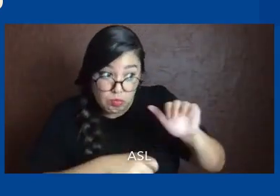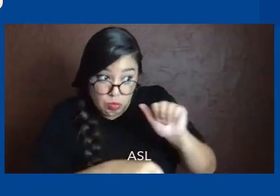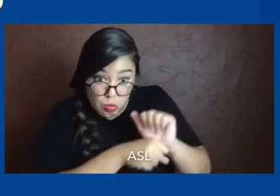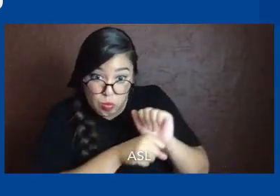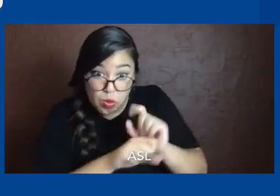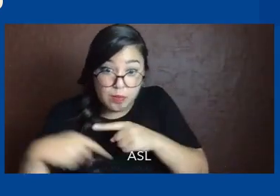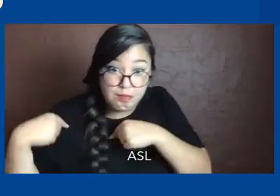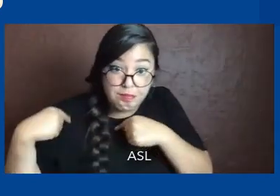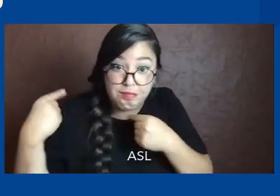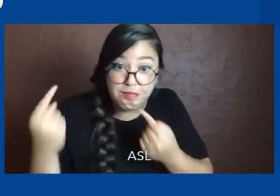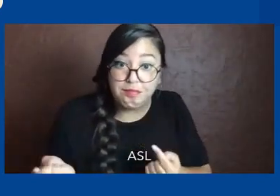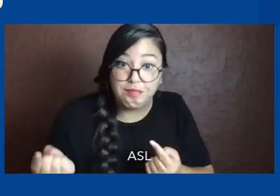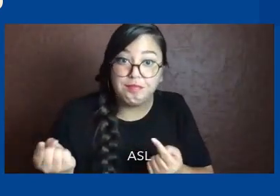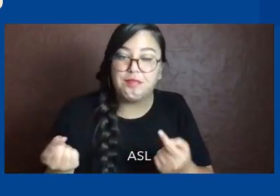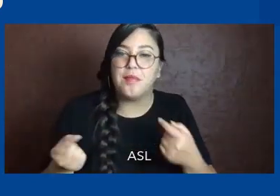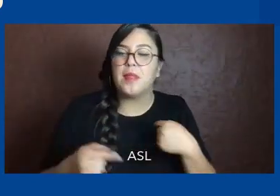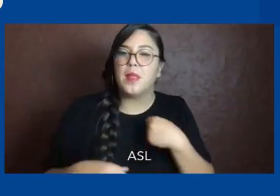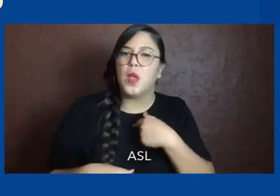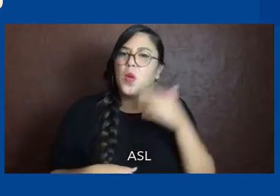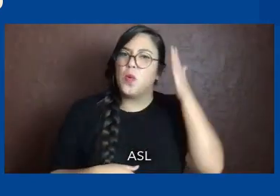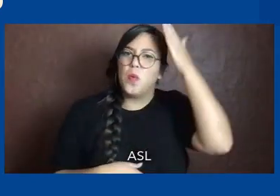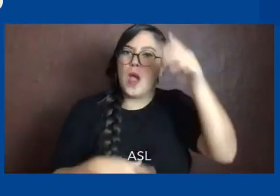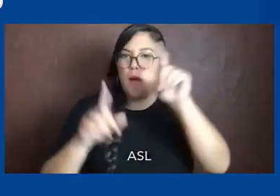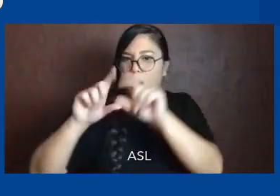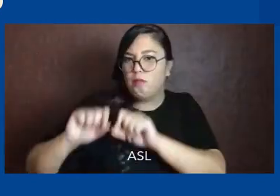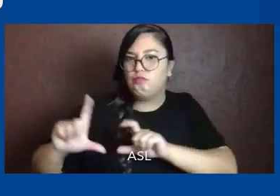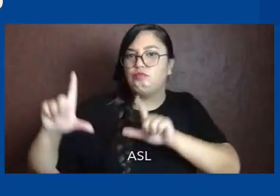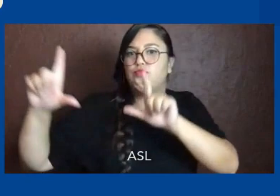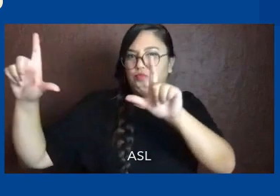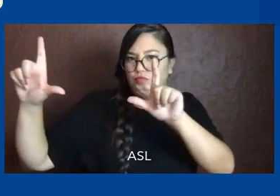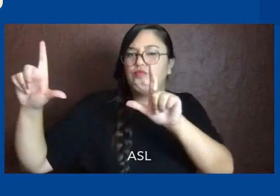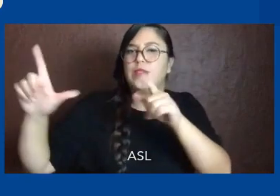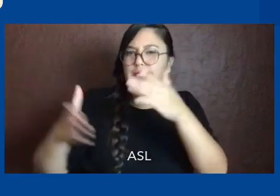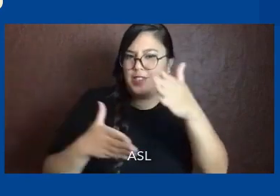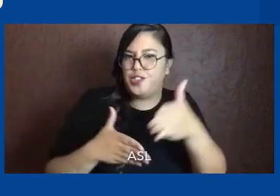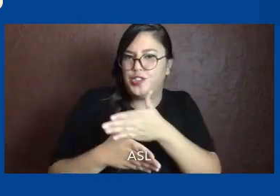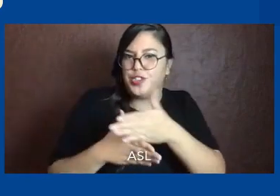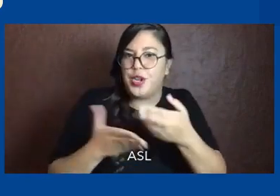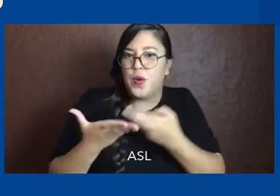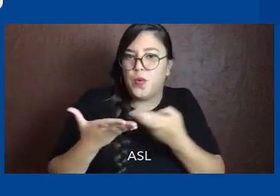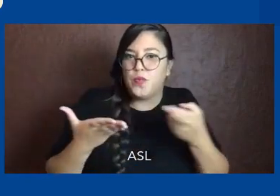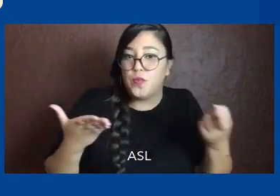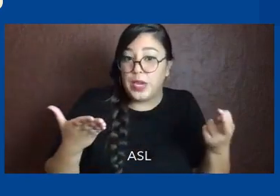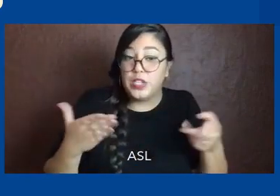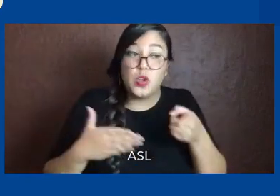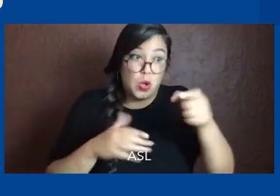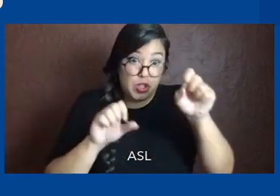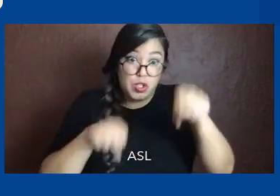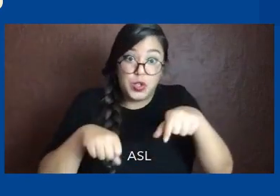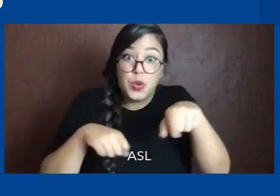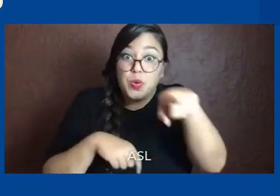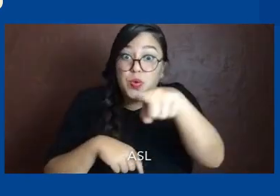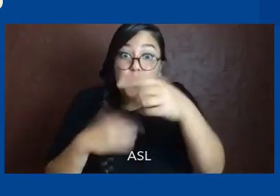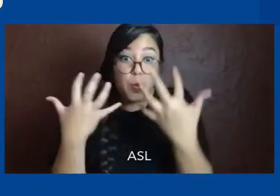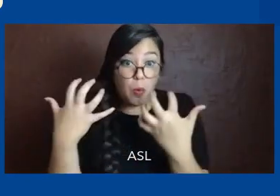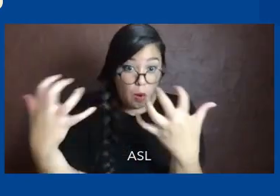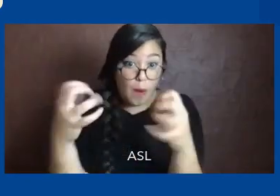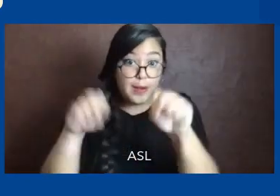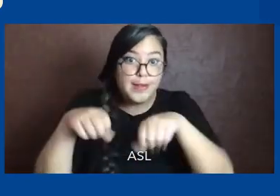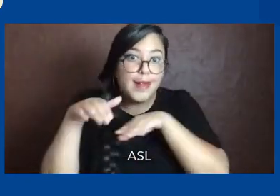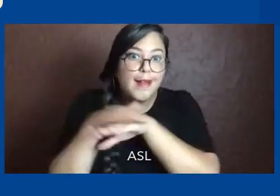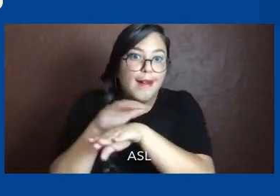out, and I believe it'll be somewhere on the screen where you can access this list that we've come up with, which is